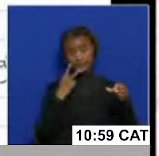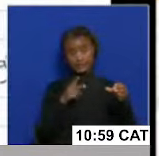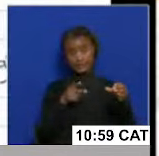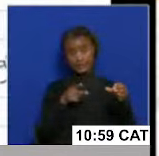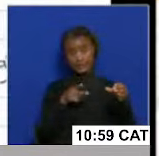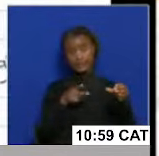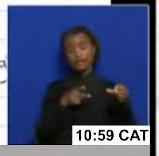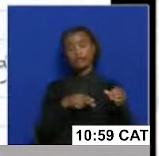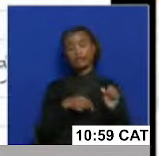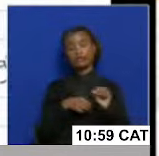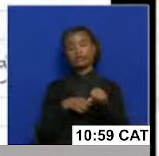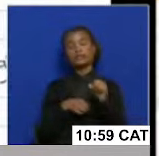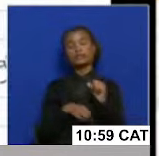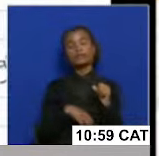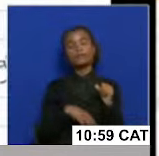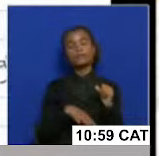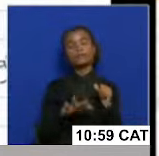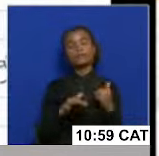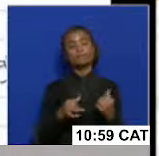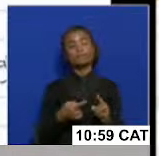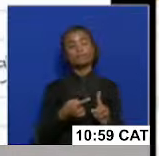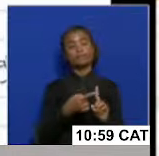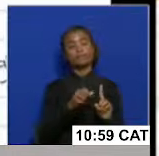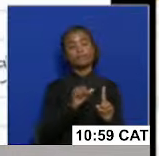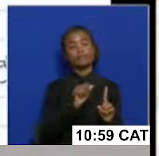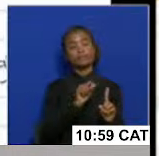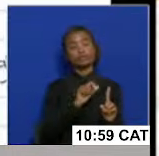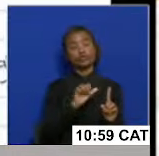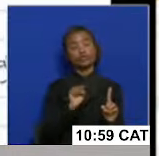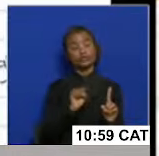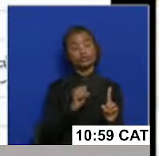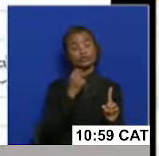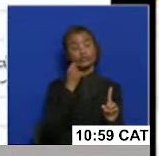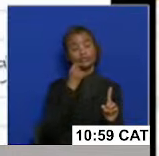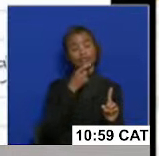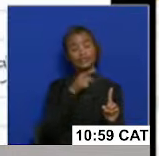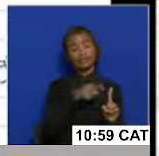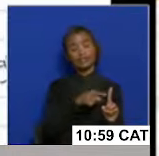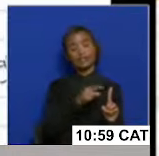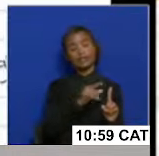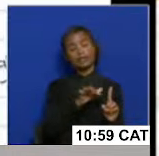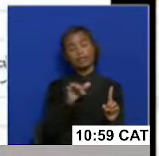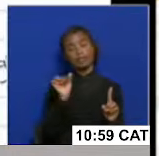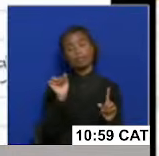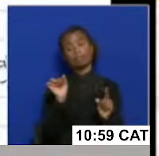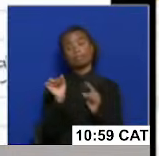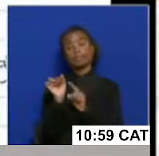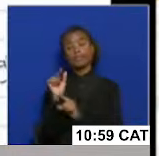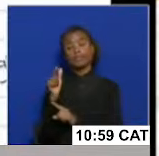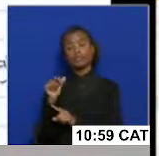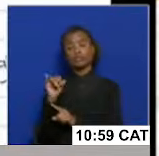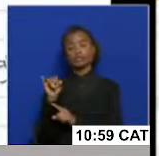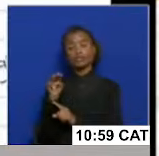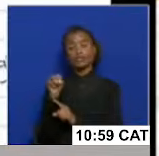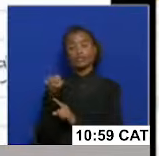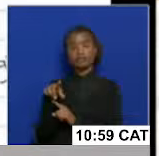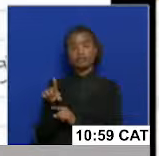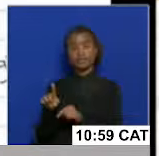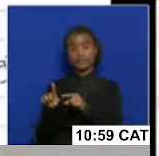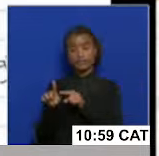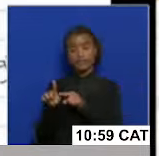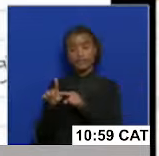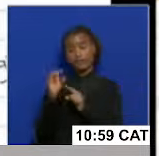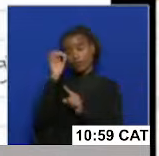So Officer Stalls here says, we left the flat and met with the JMPD officer and gave her the SAP